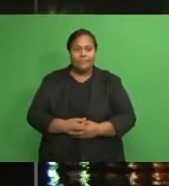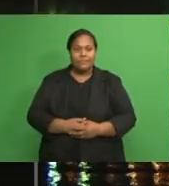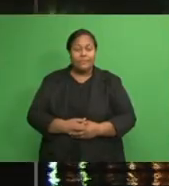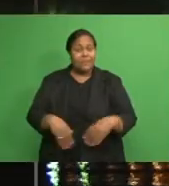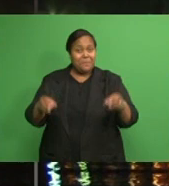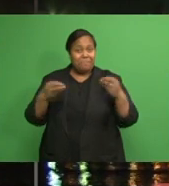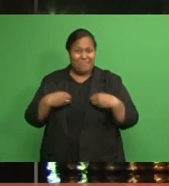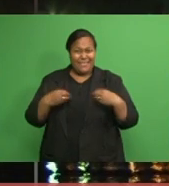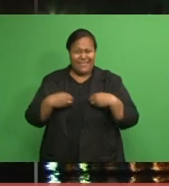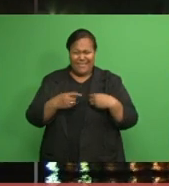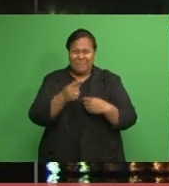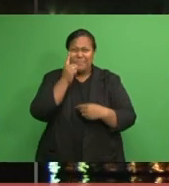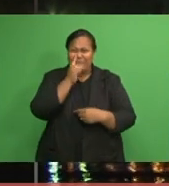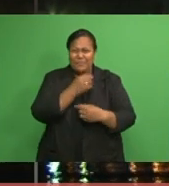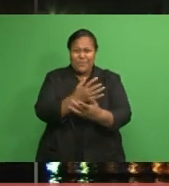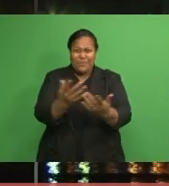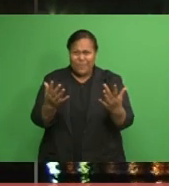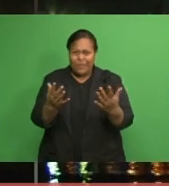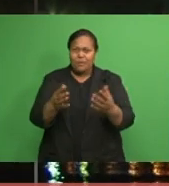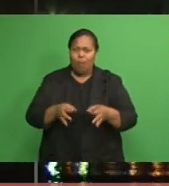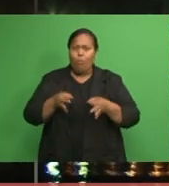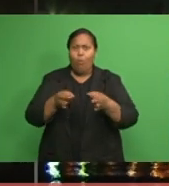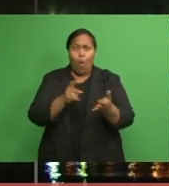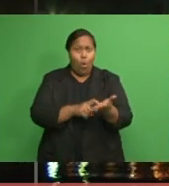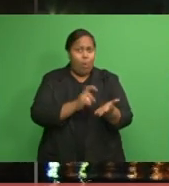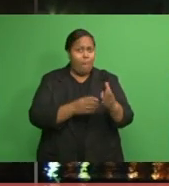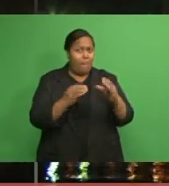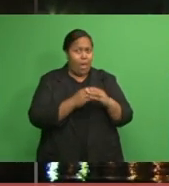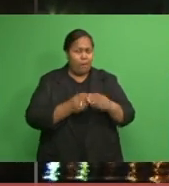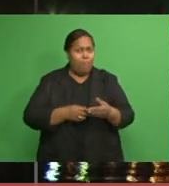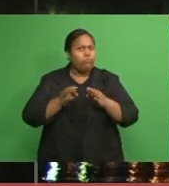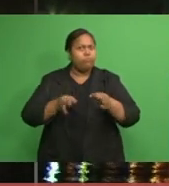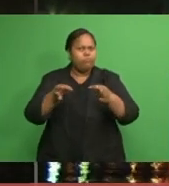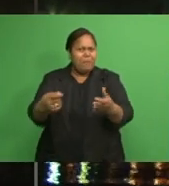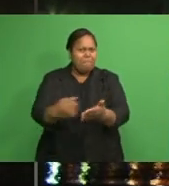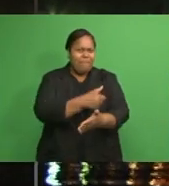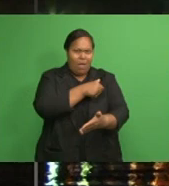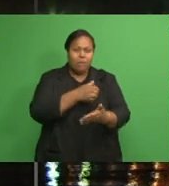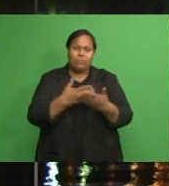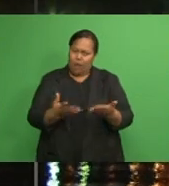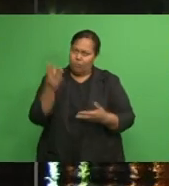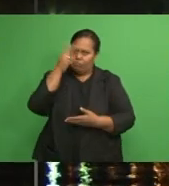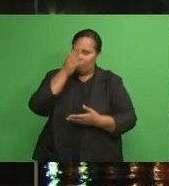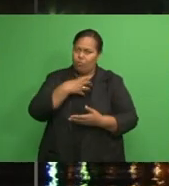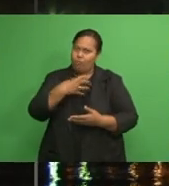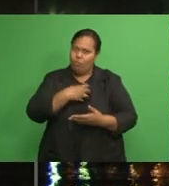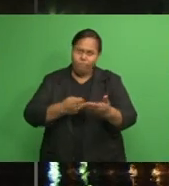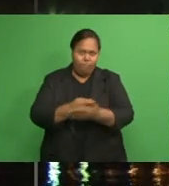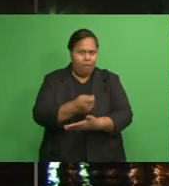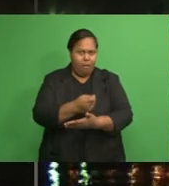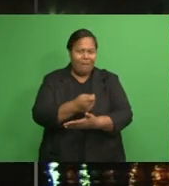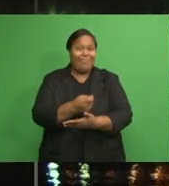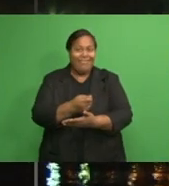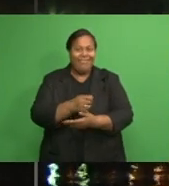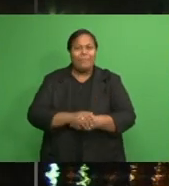Businesses and individuals who have been deferring loan payments are at a risk of ending up paying more later on. The Association of Banks says while there